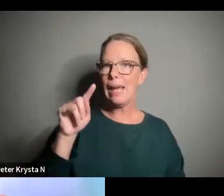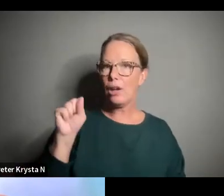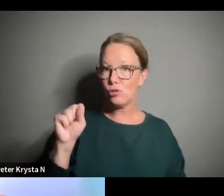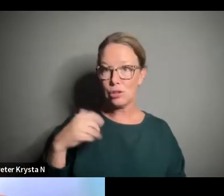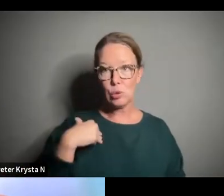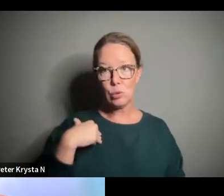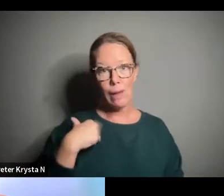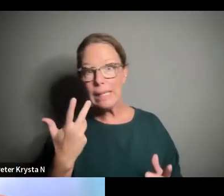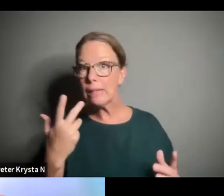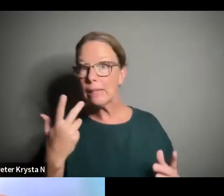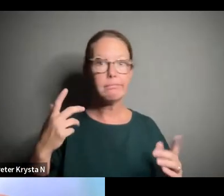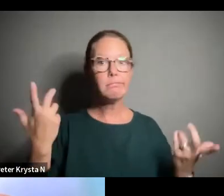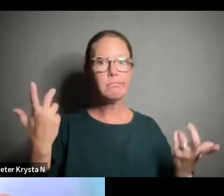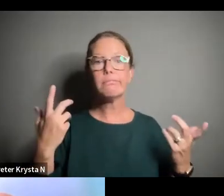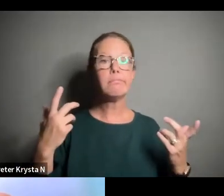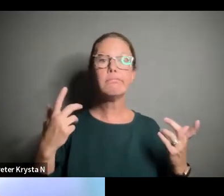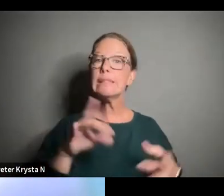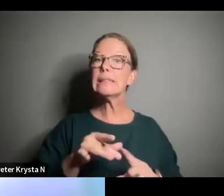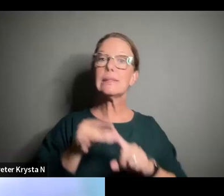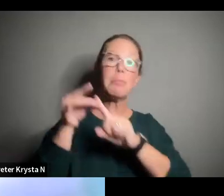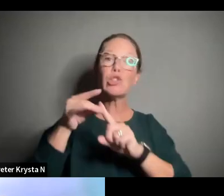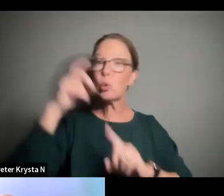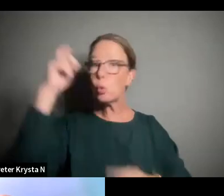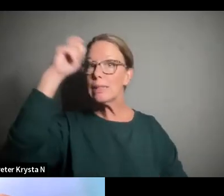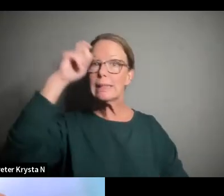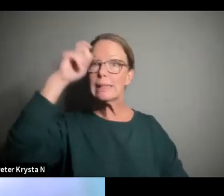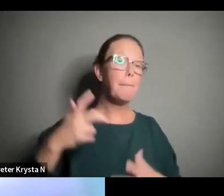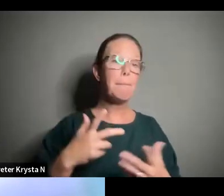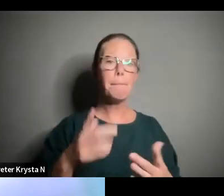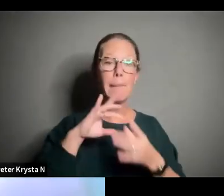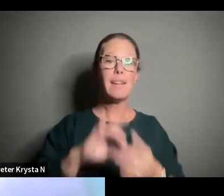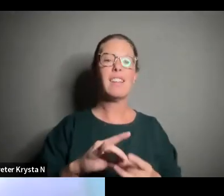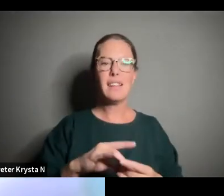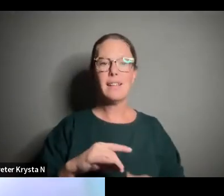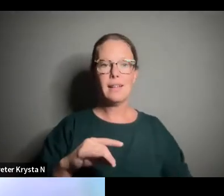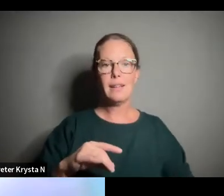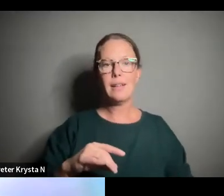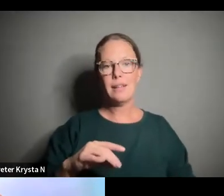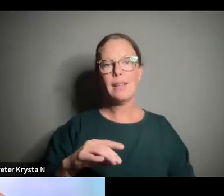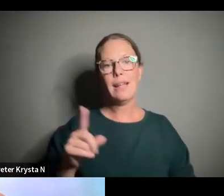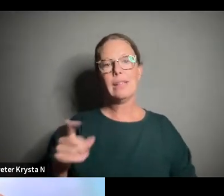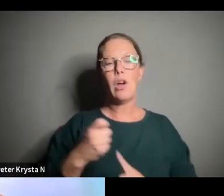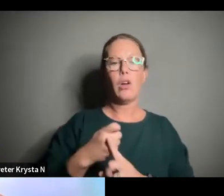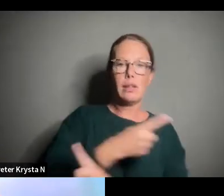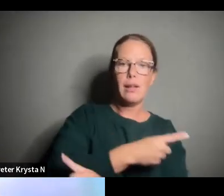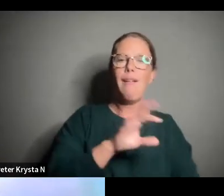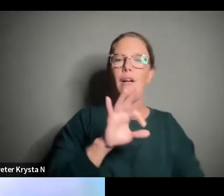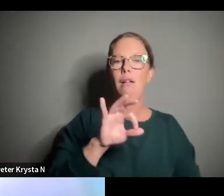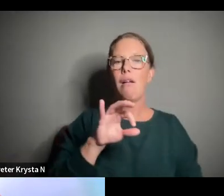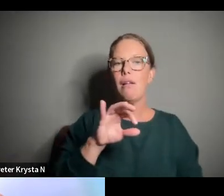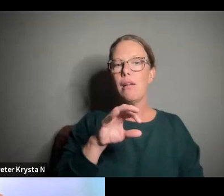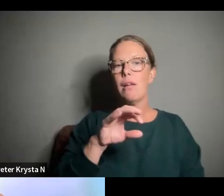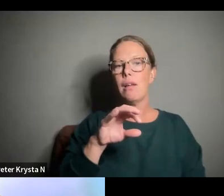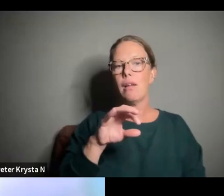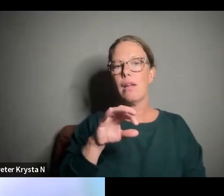wisdom for the pediatric patient? Yeah, so this is what we call off-label use of an FDA-approved device. So it's I've